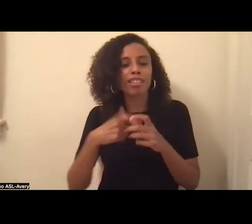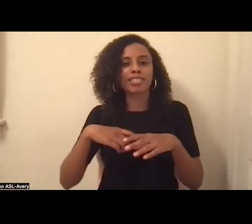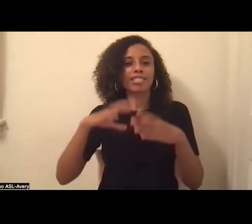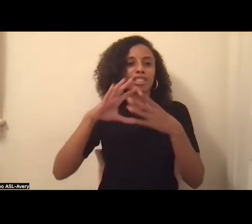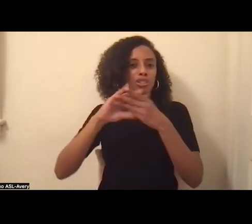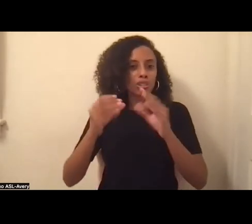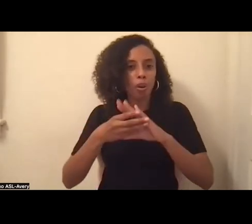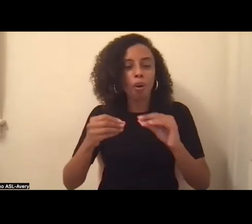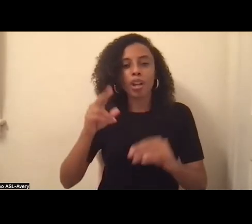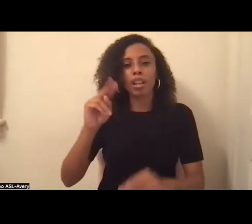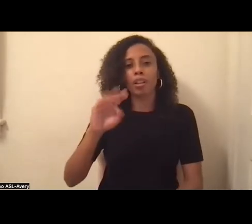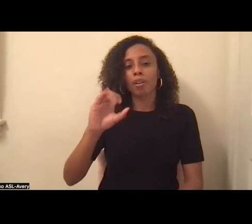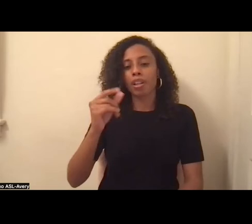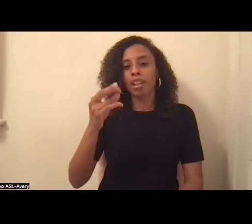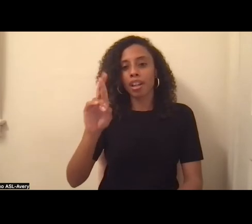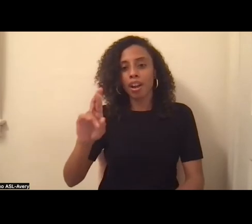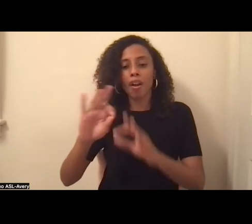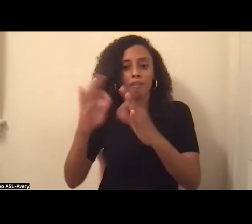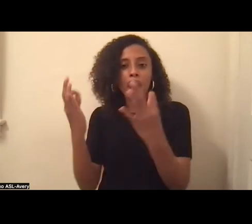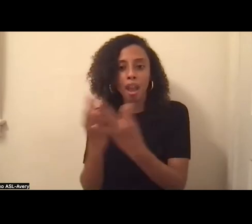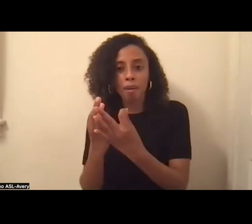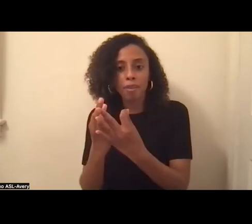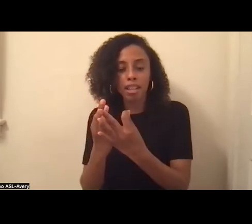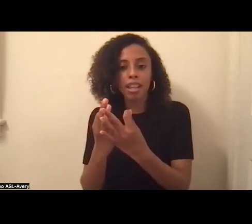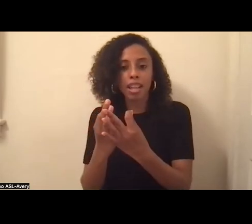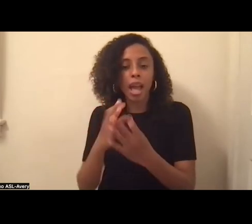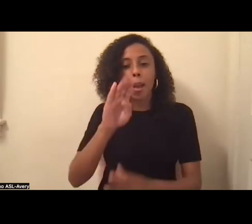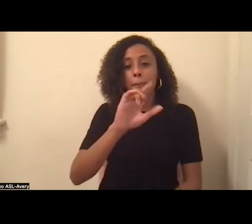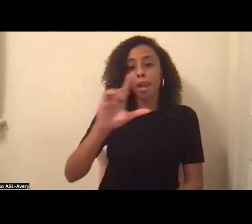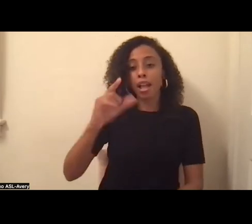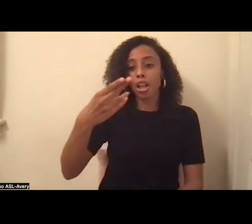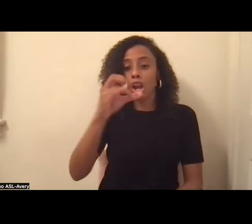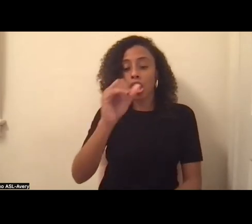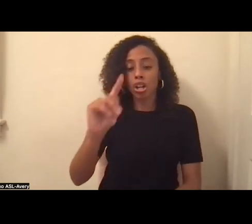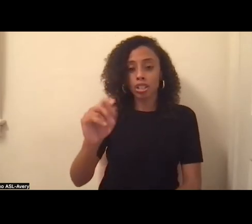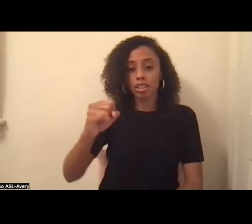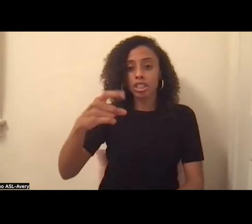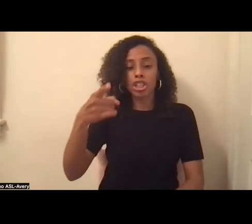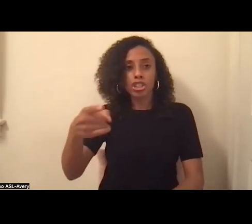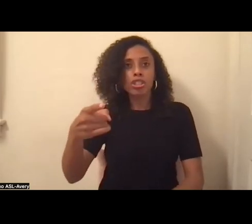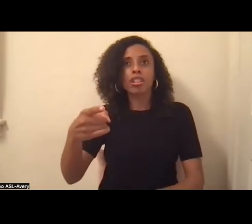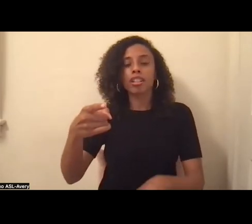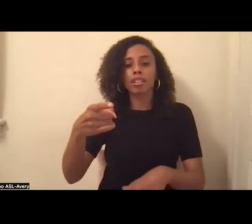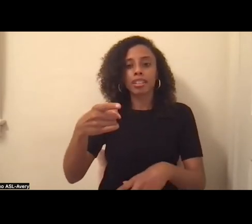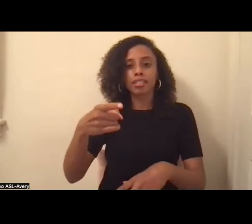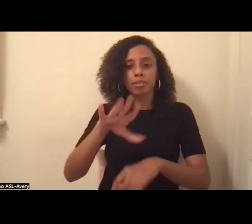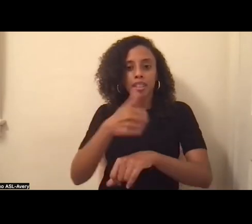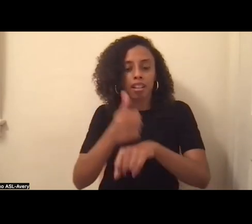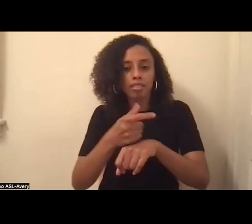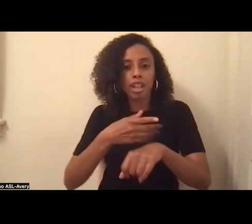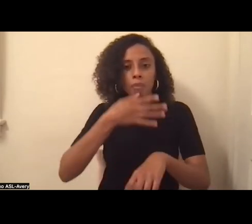really great point about, really sets the women of the family, the children of the family, anyone other